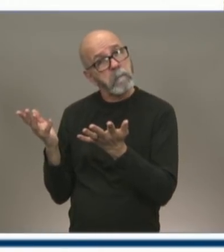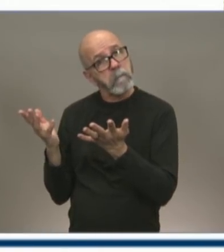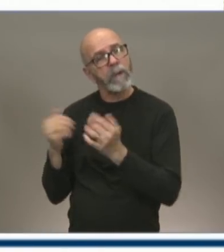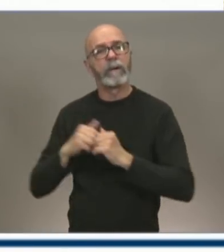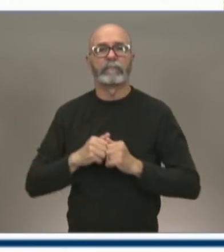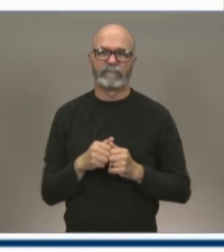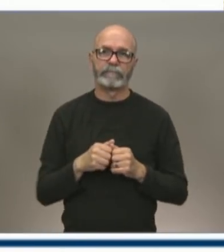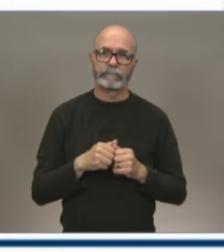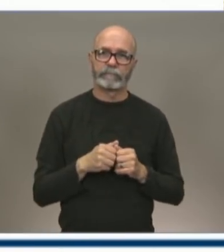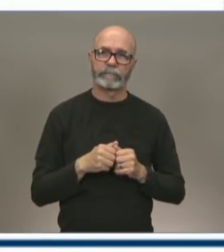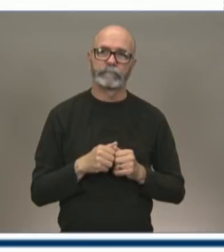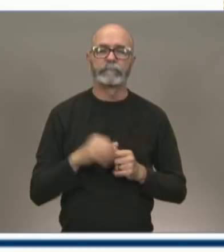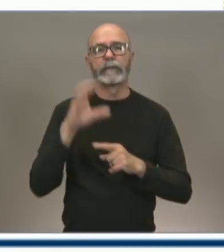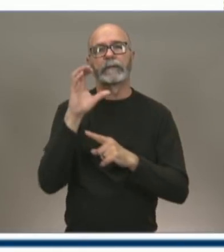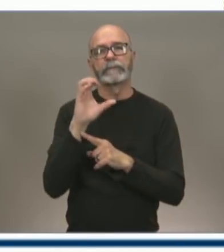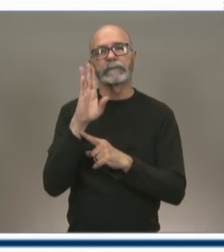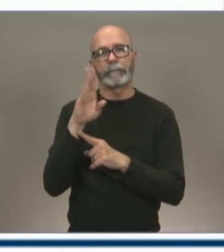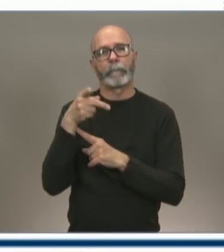Breton Post.